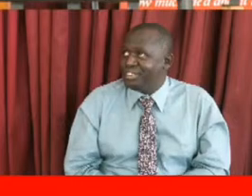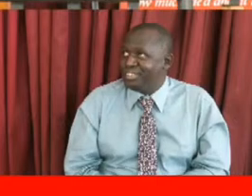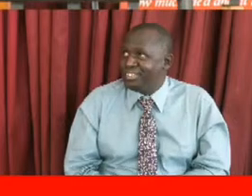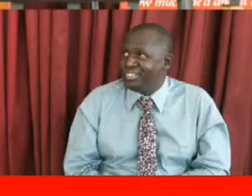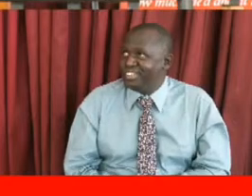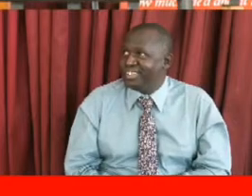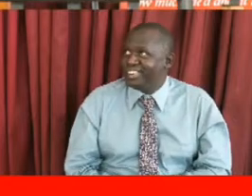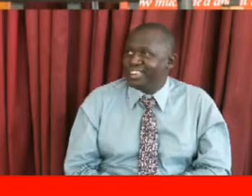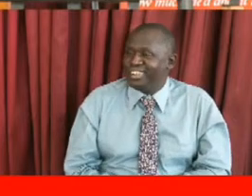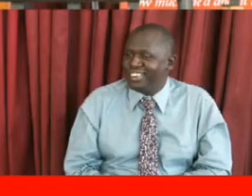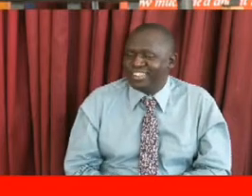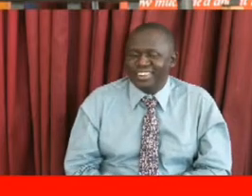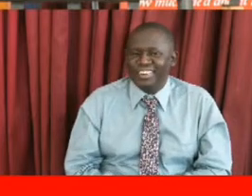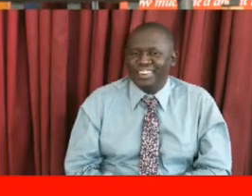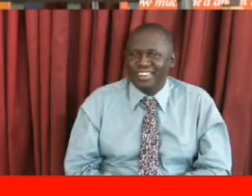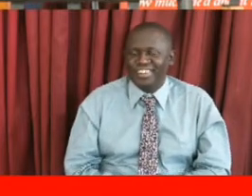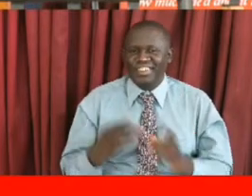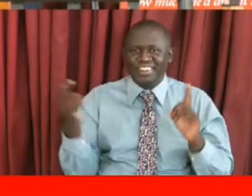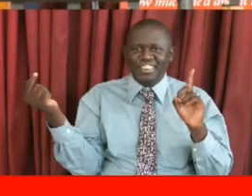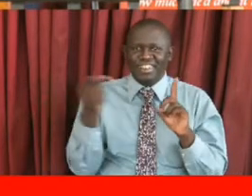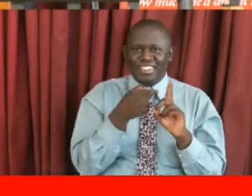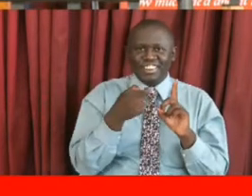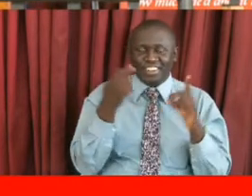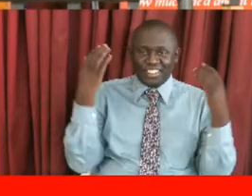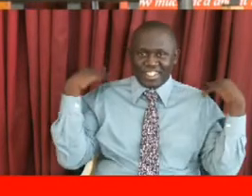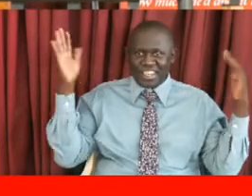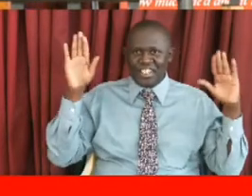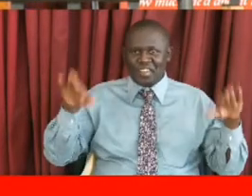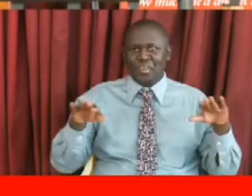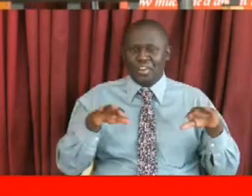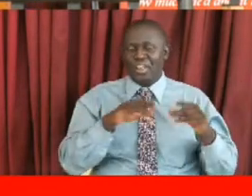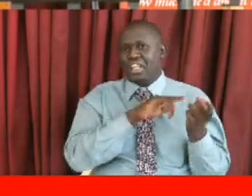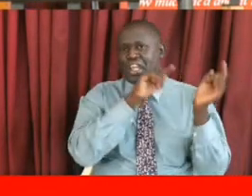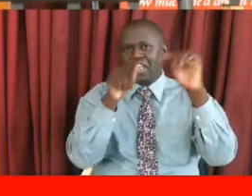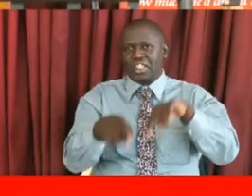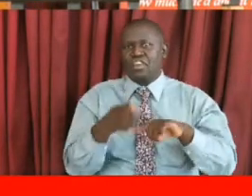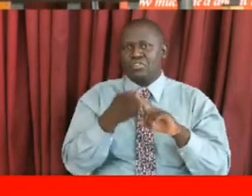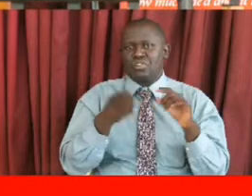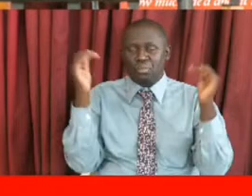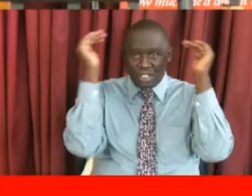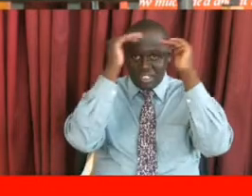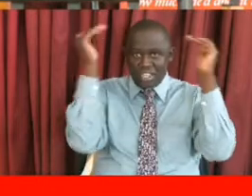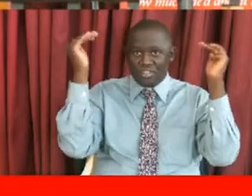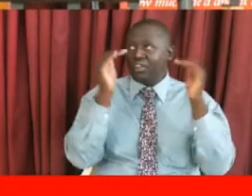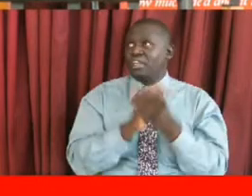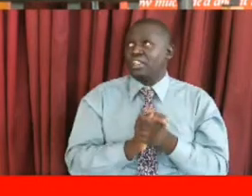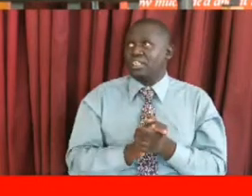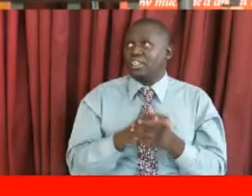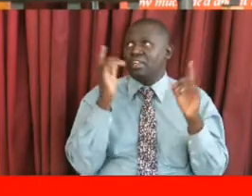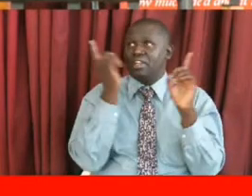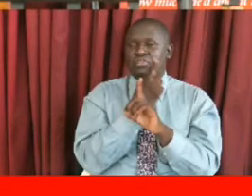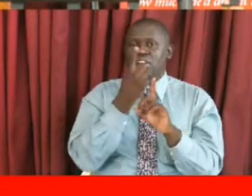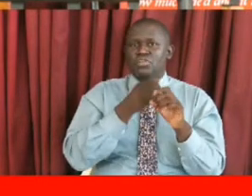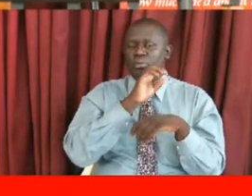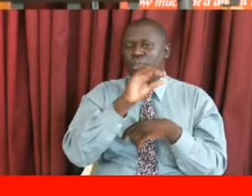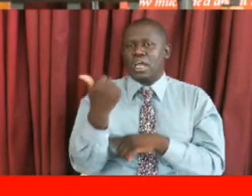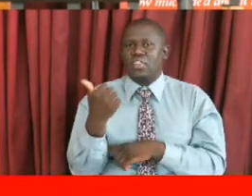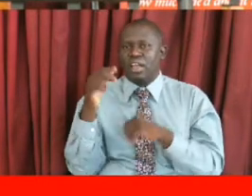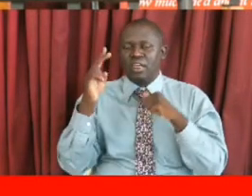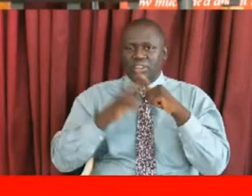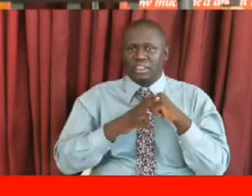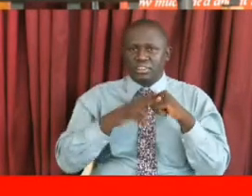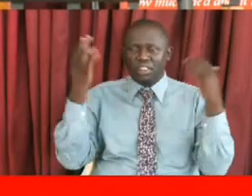heaven this Angel come down from heaven different from the other seven